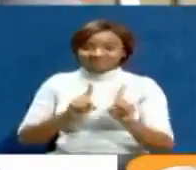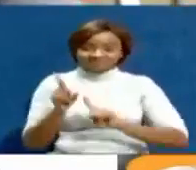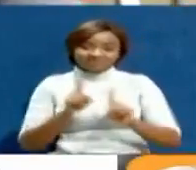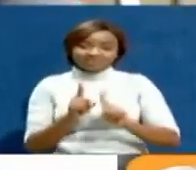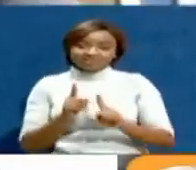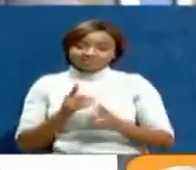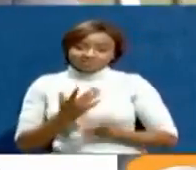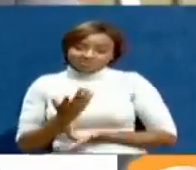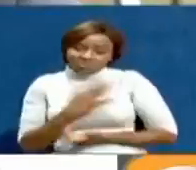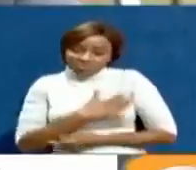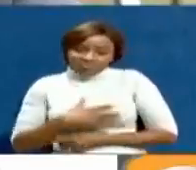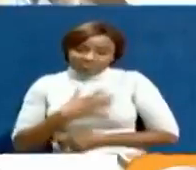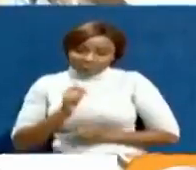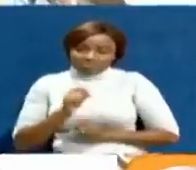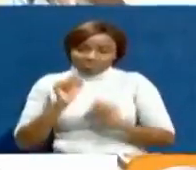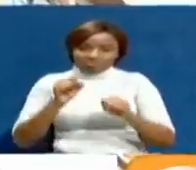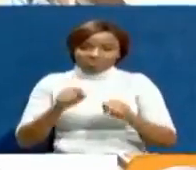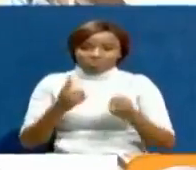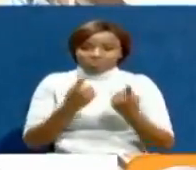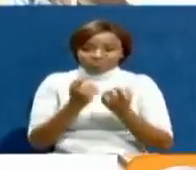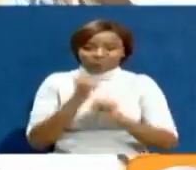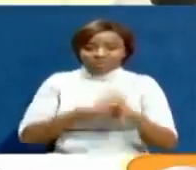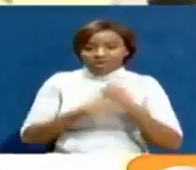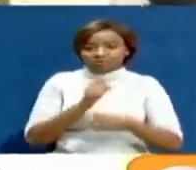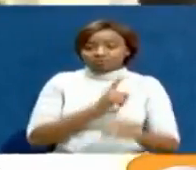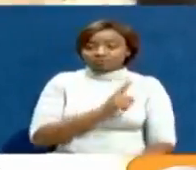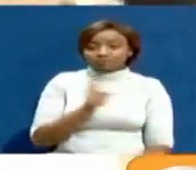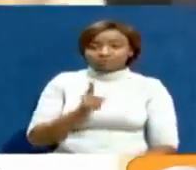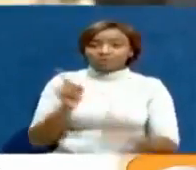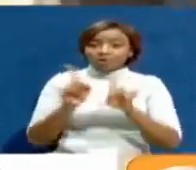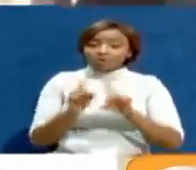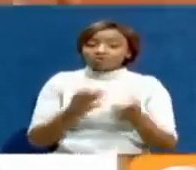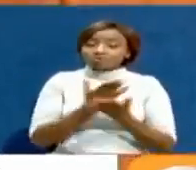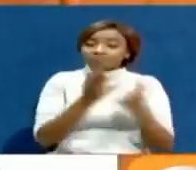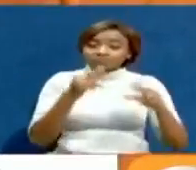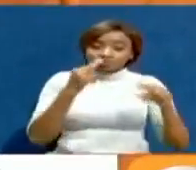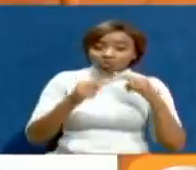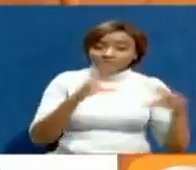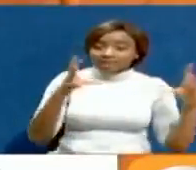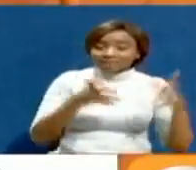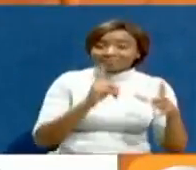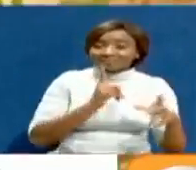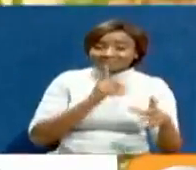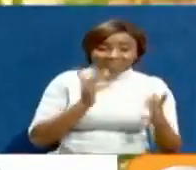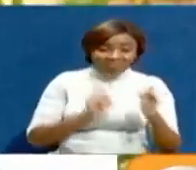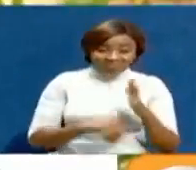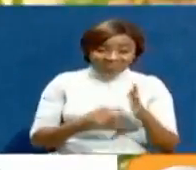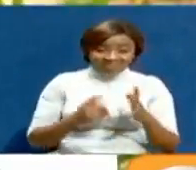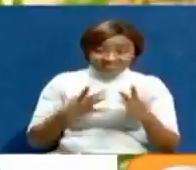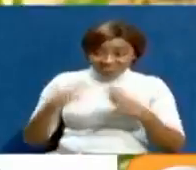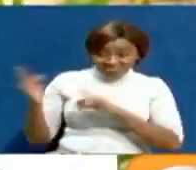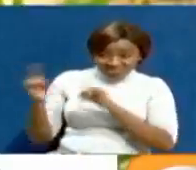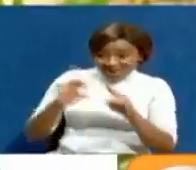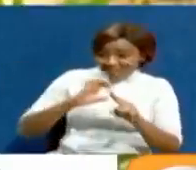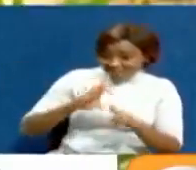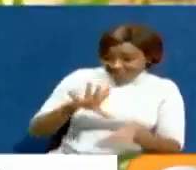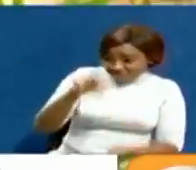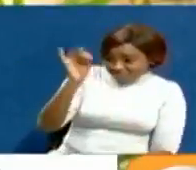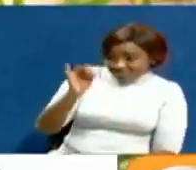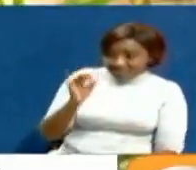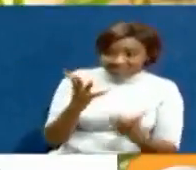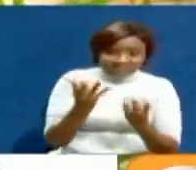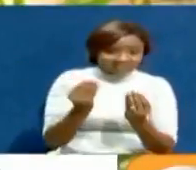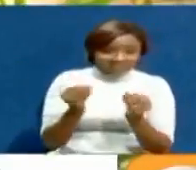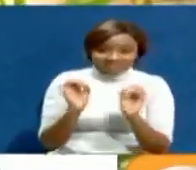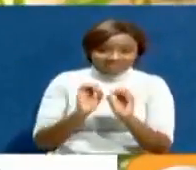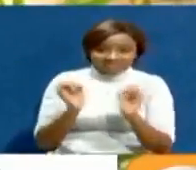people should still be able to do that. The hoteliers say offering takeaway services is not viable. During the last 3 days, we only